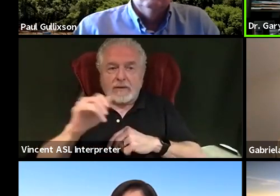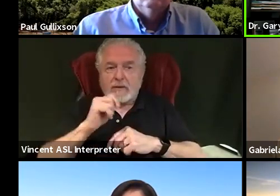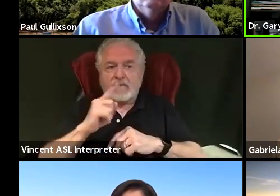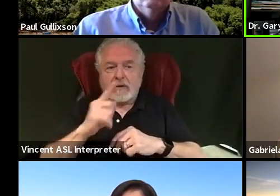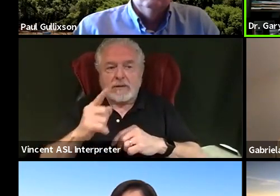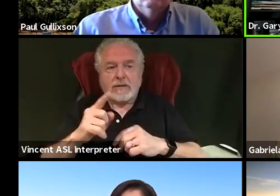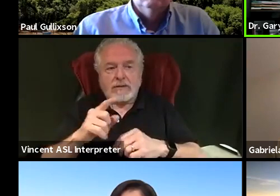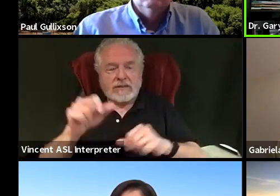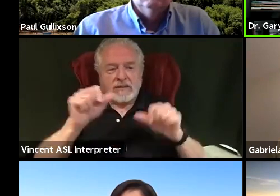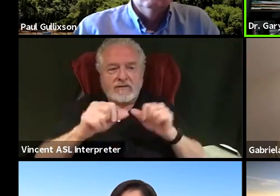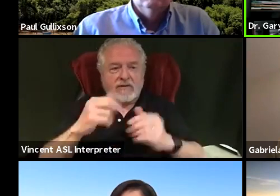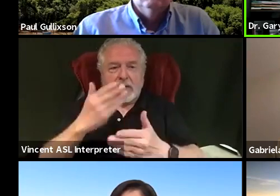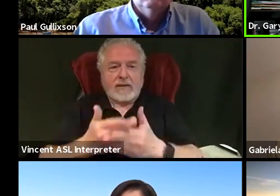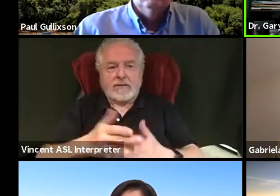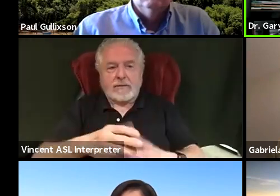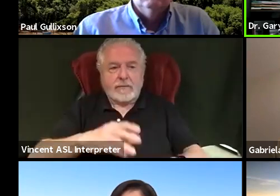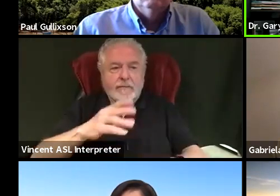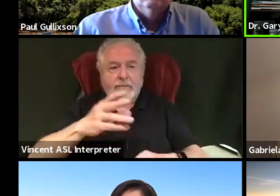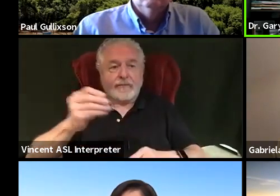very scientifically based.